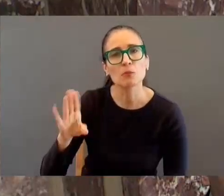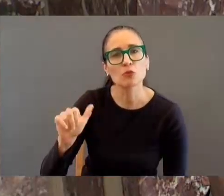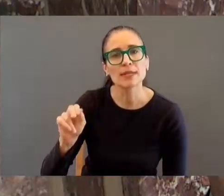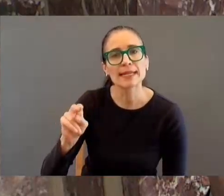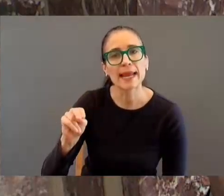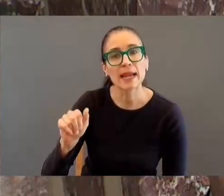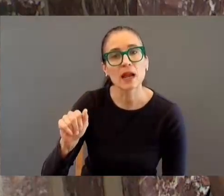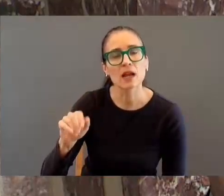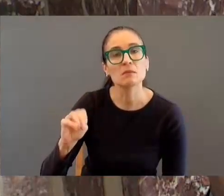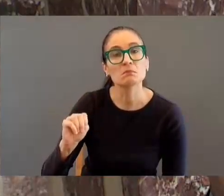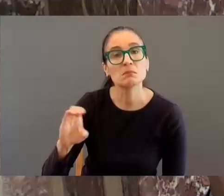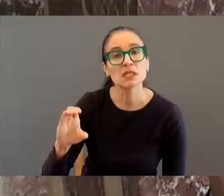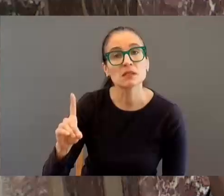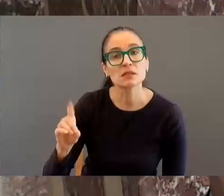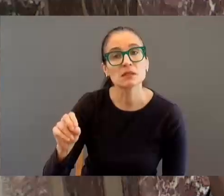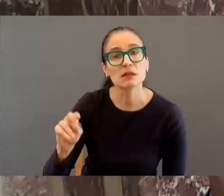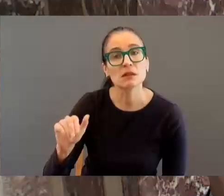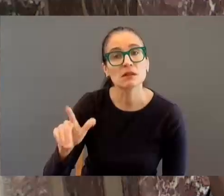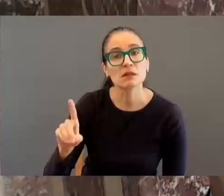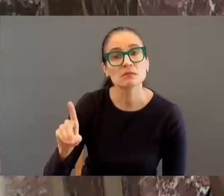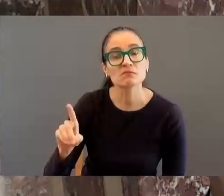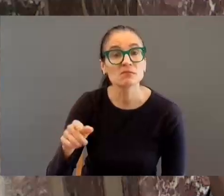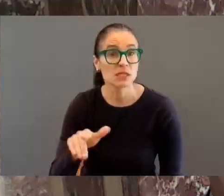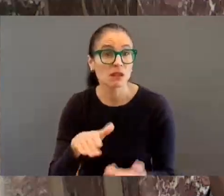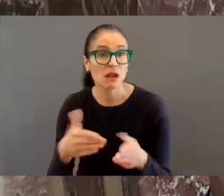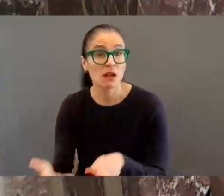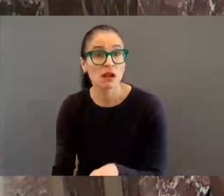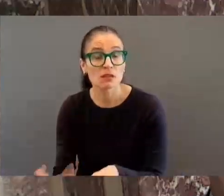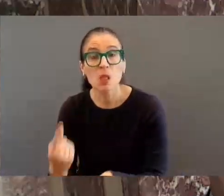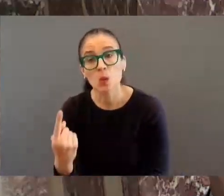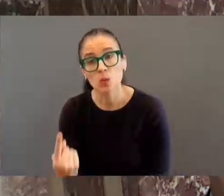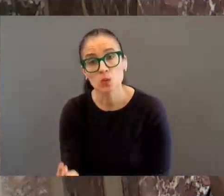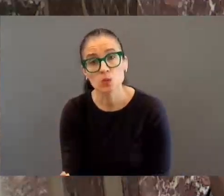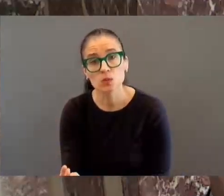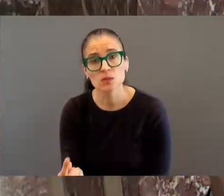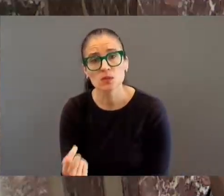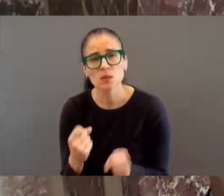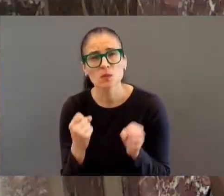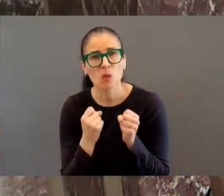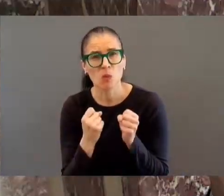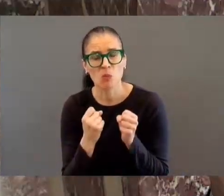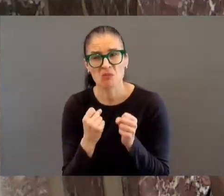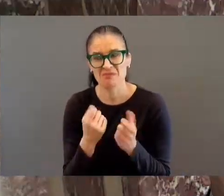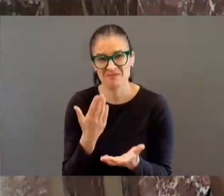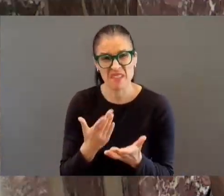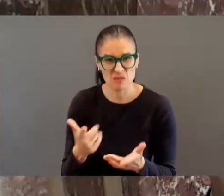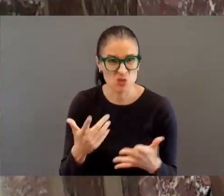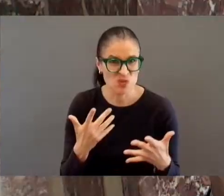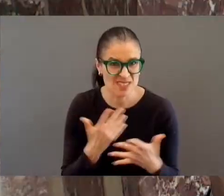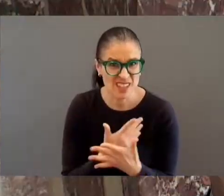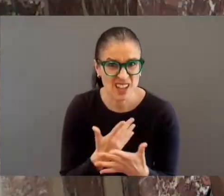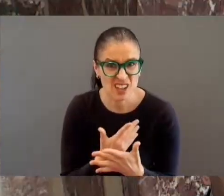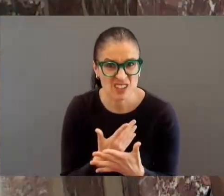She died of an overdose in one of the NDP government-sanctioned tent cities.